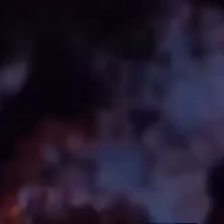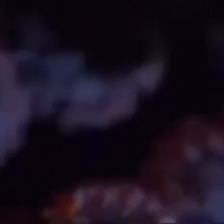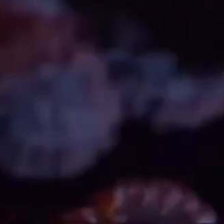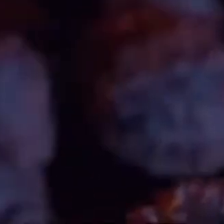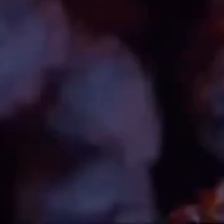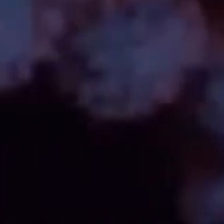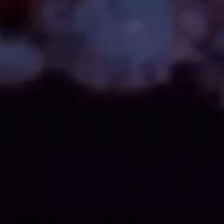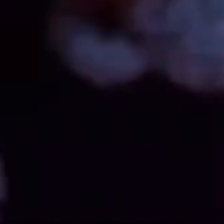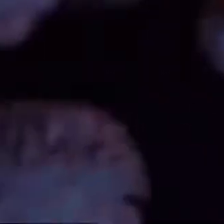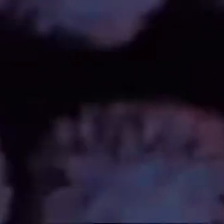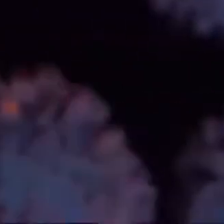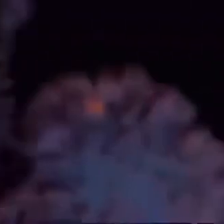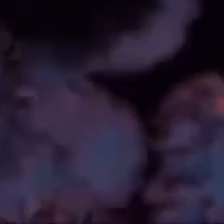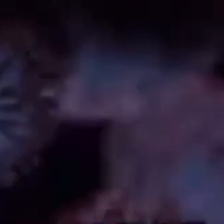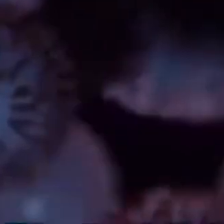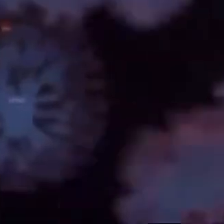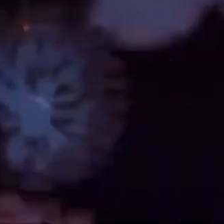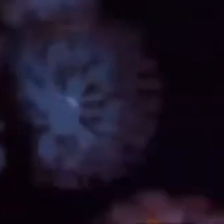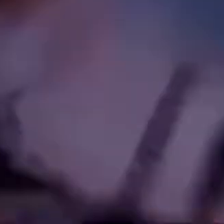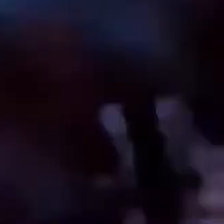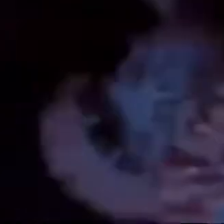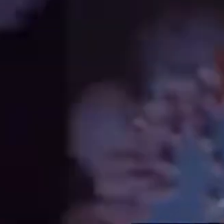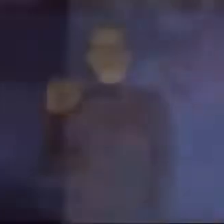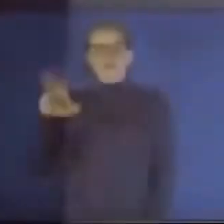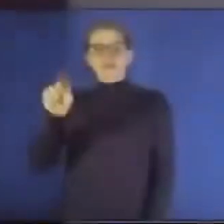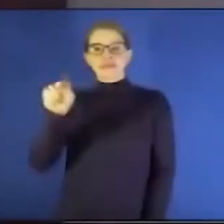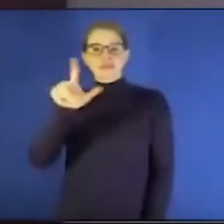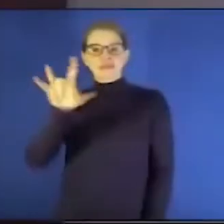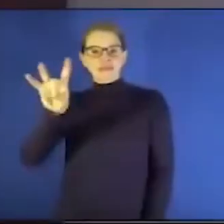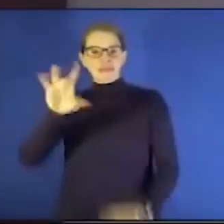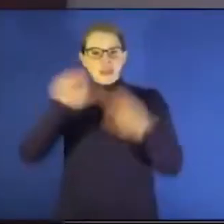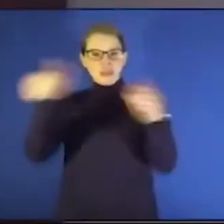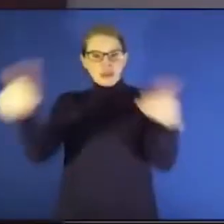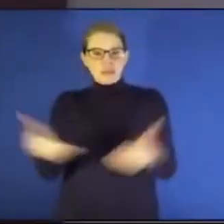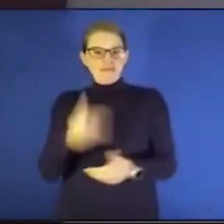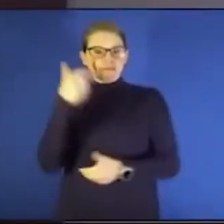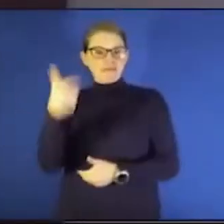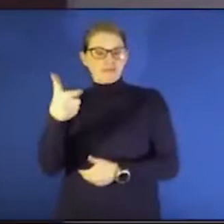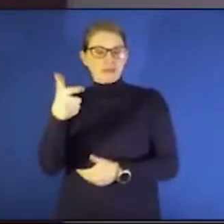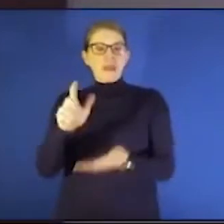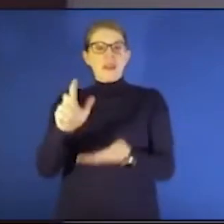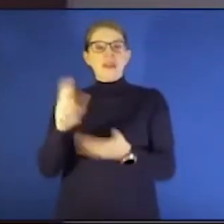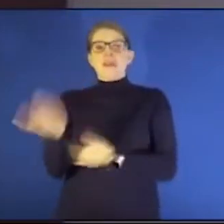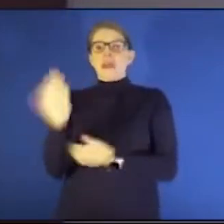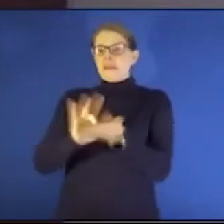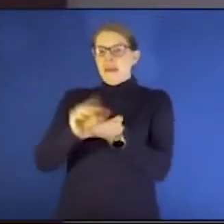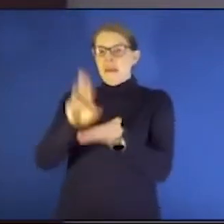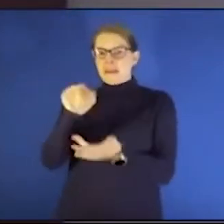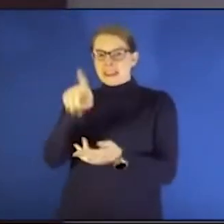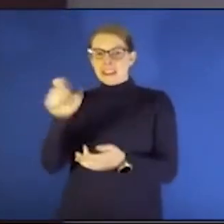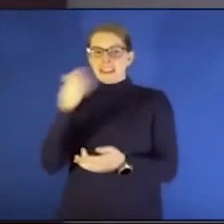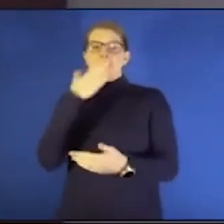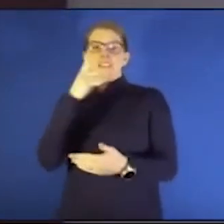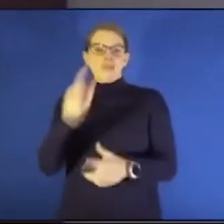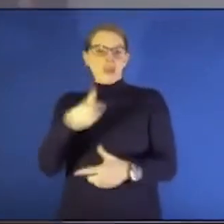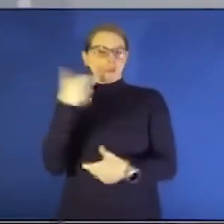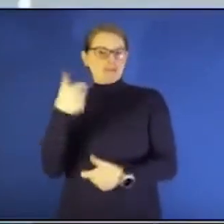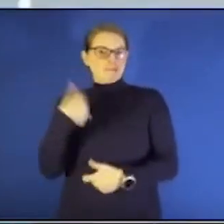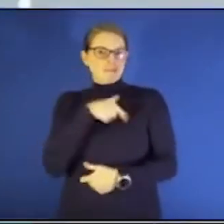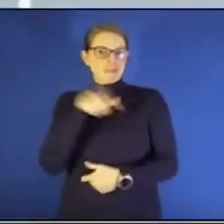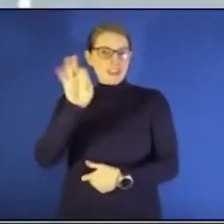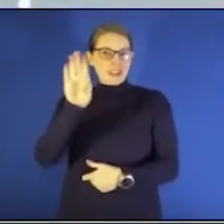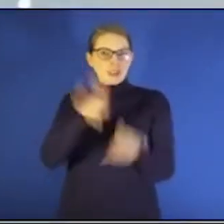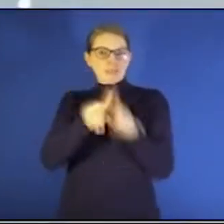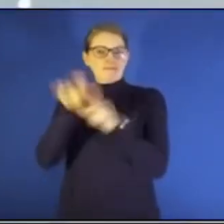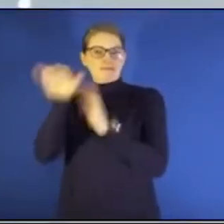Good morning, everyone. It is Friday, January 28th. Welcome into the Morning Medical Update. Thank you so much for joining us on Facebook and on YouTube today. The